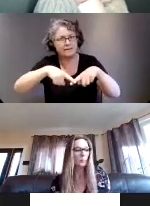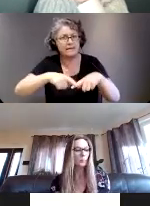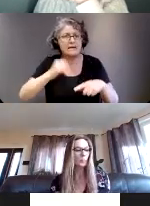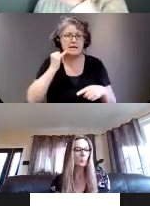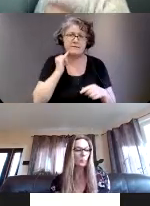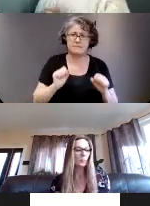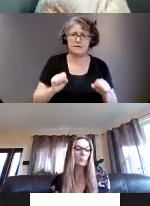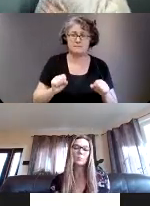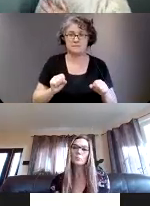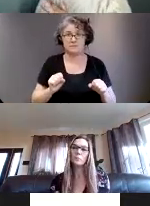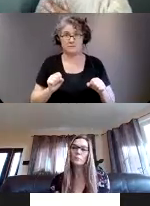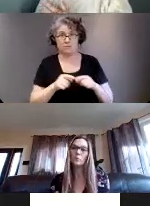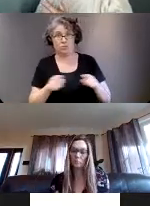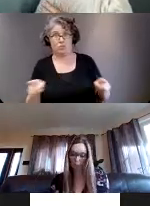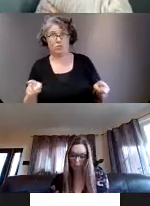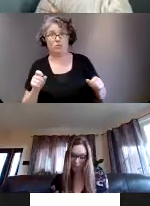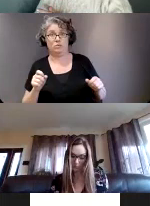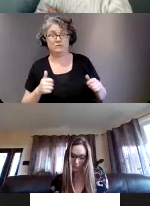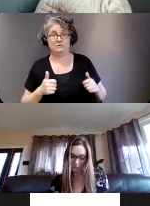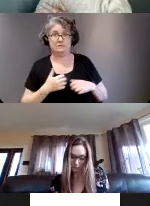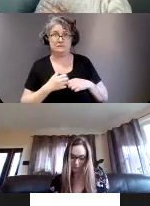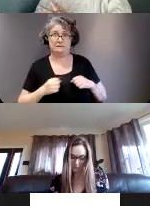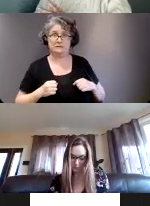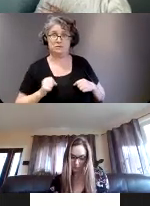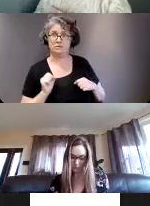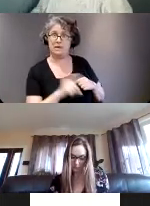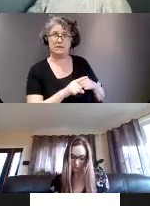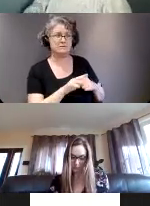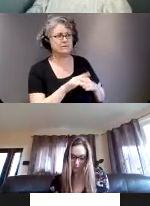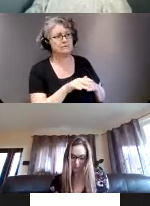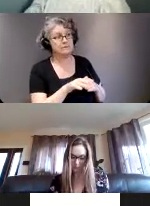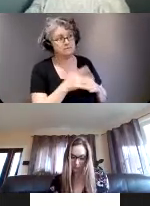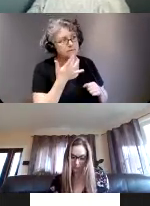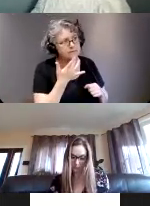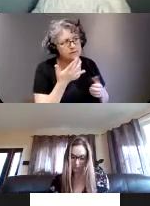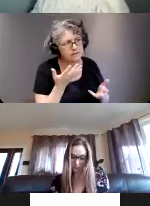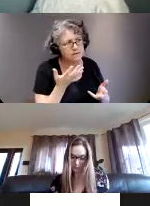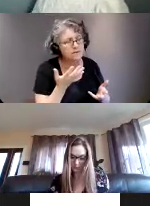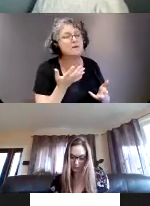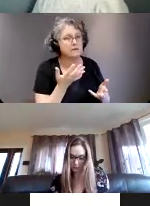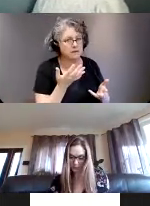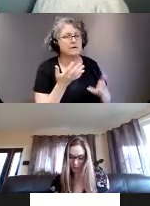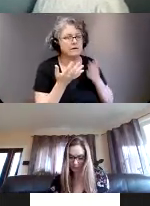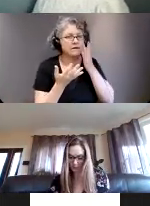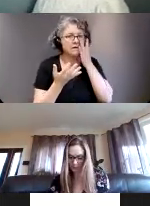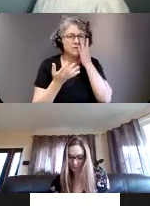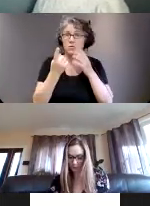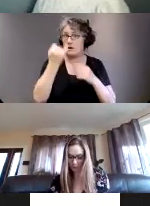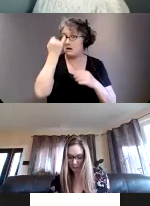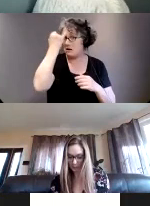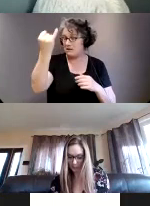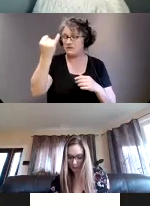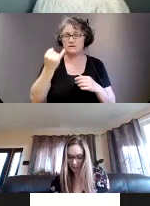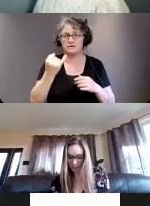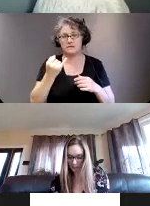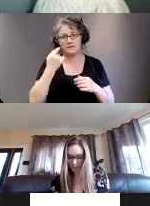can safely ask the survivor, what they would like. And a really great suggestion there for